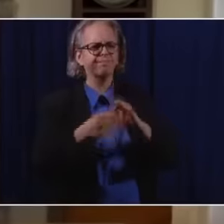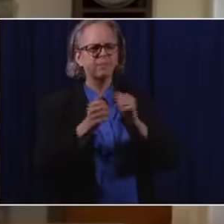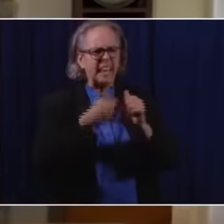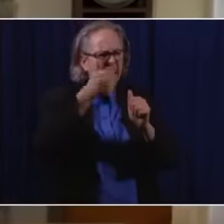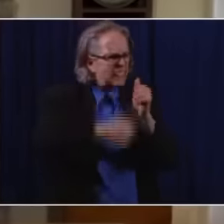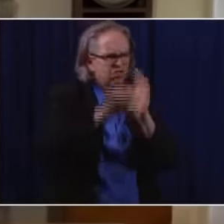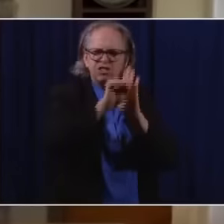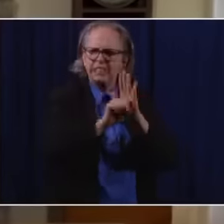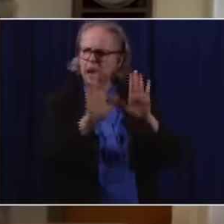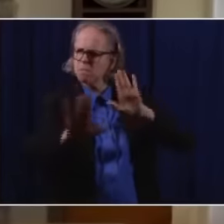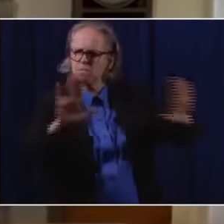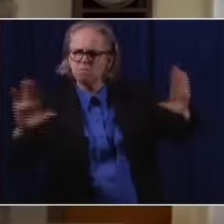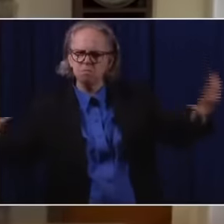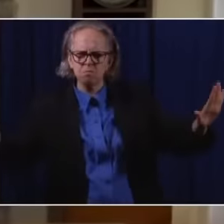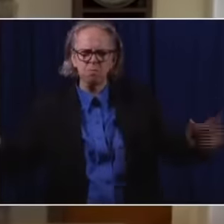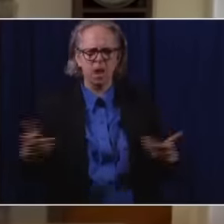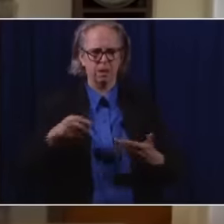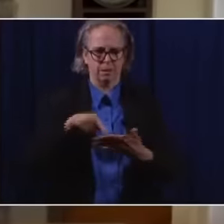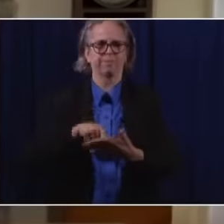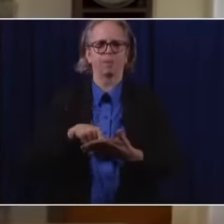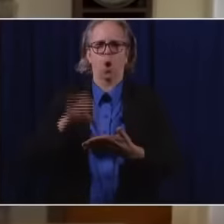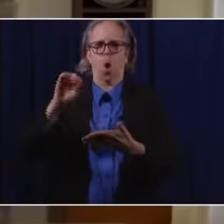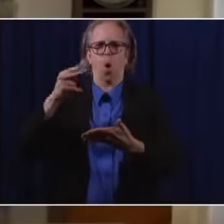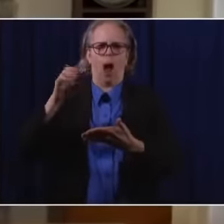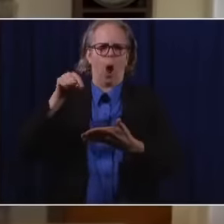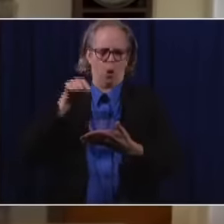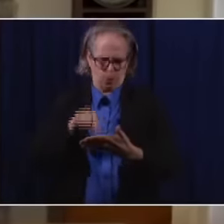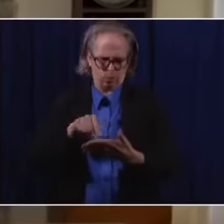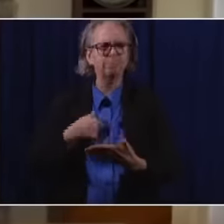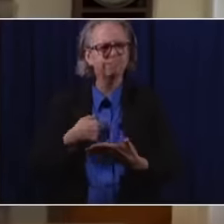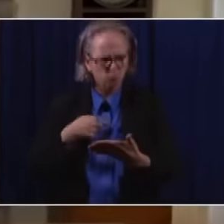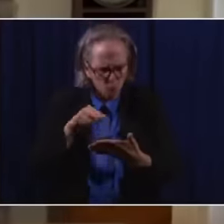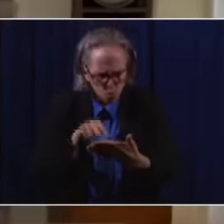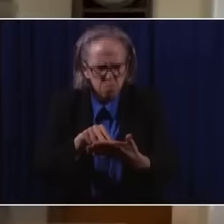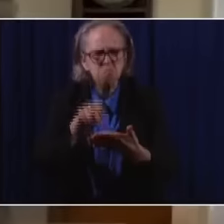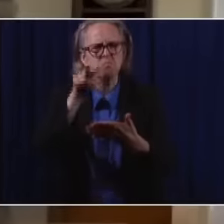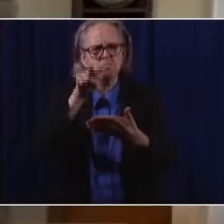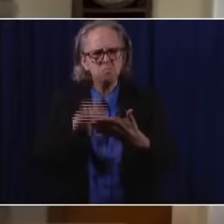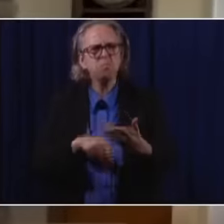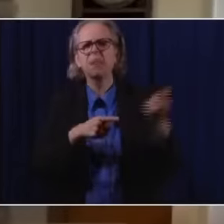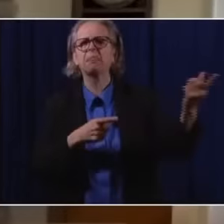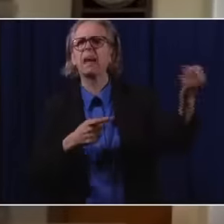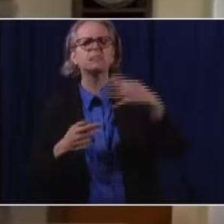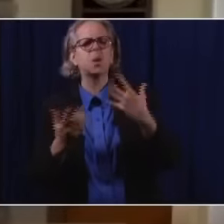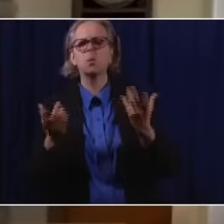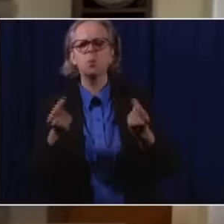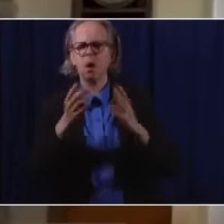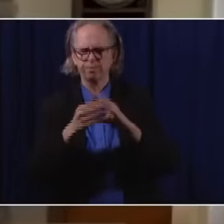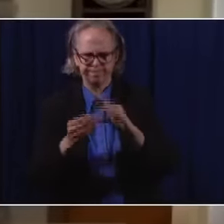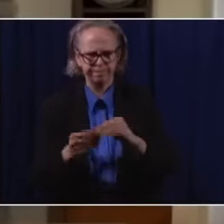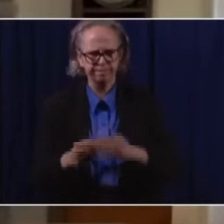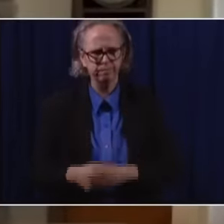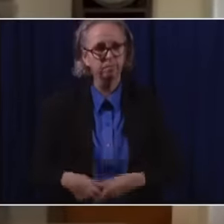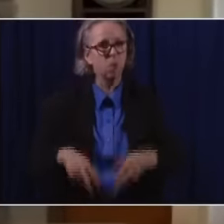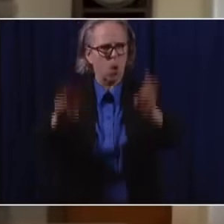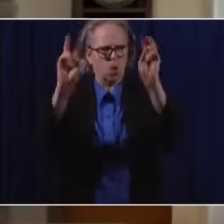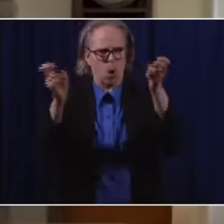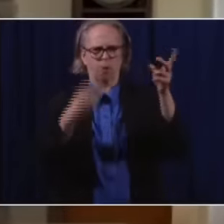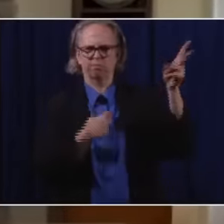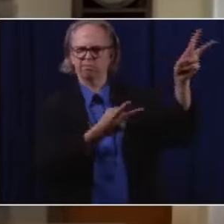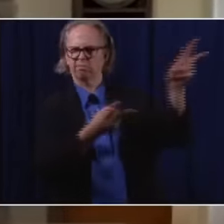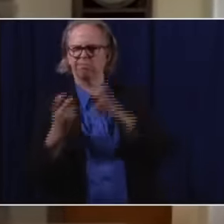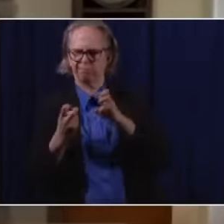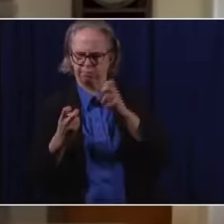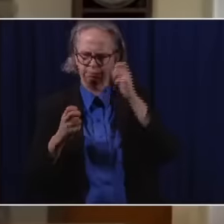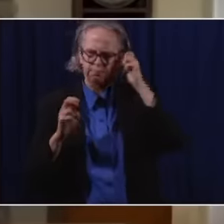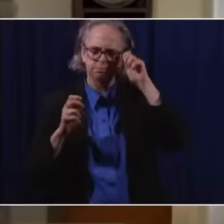pertains to Ohio. And I just want to quote something that they wrote in there, because as I looked at it last